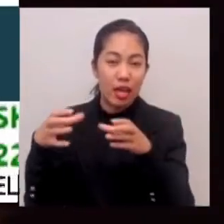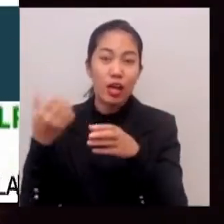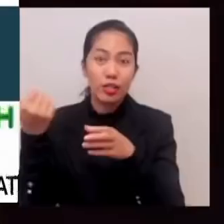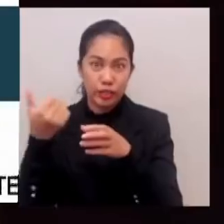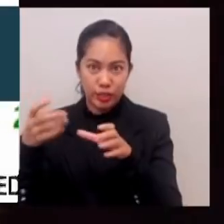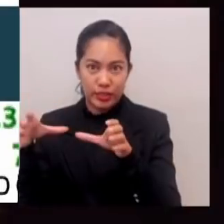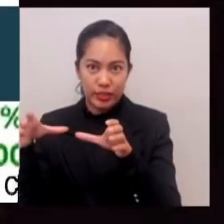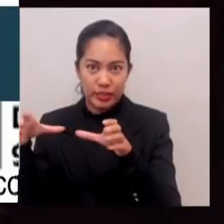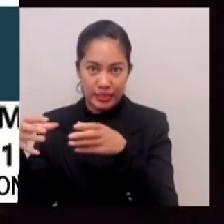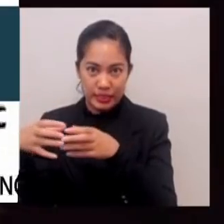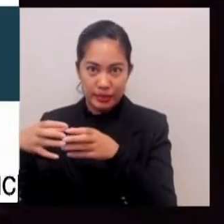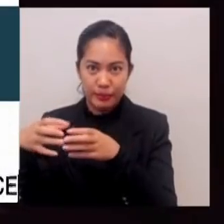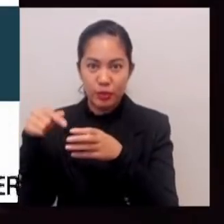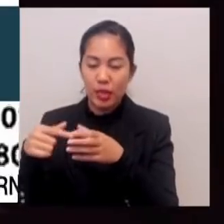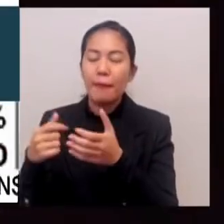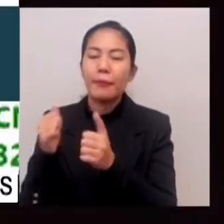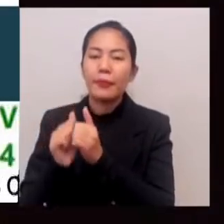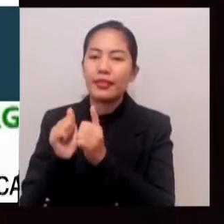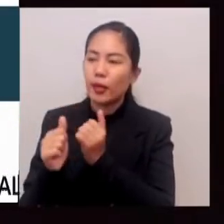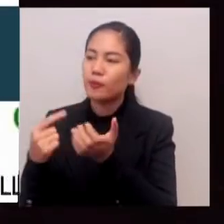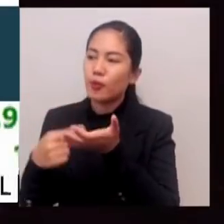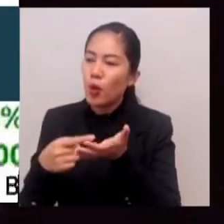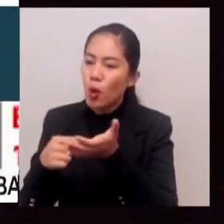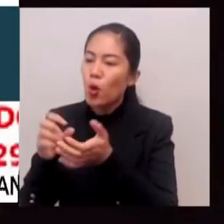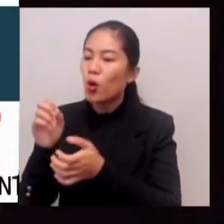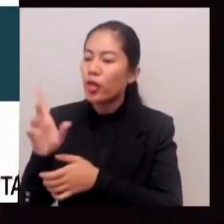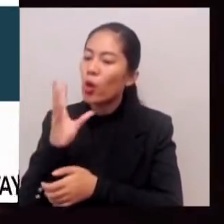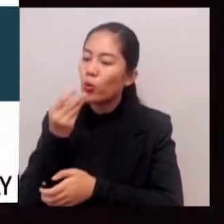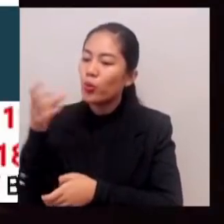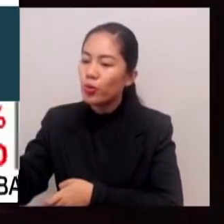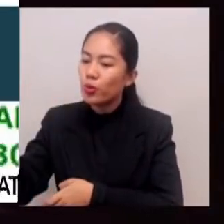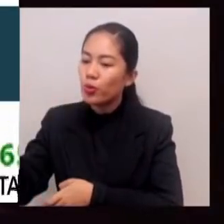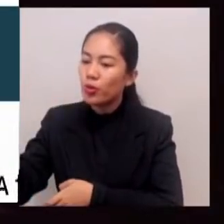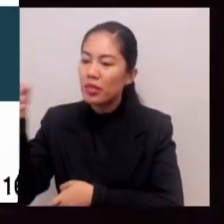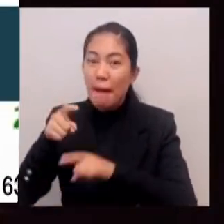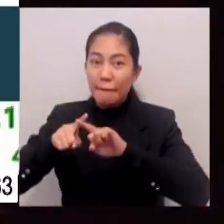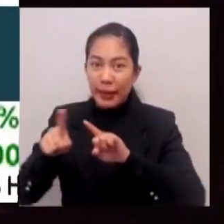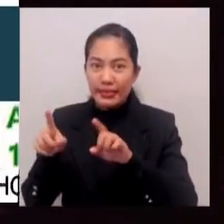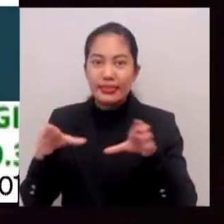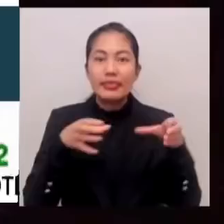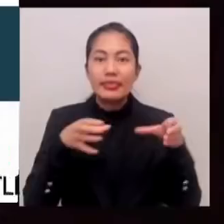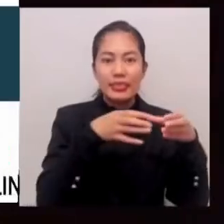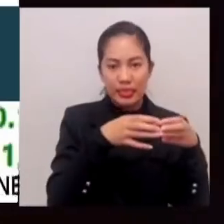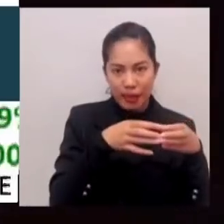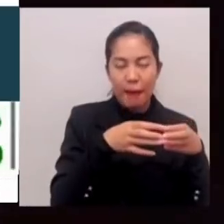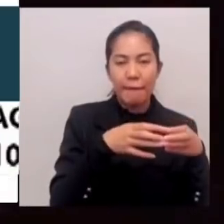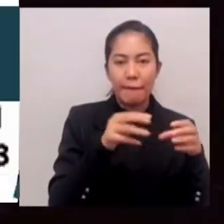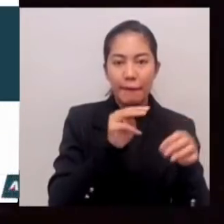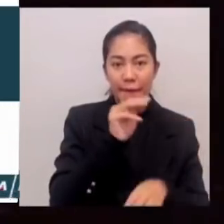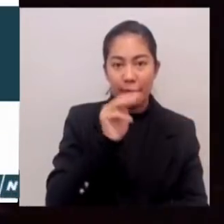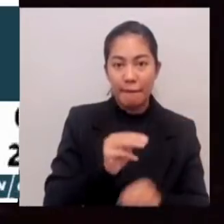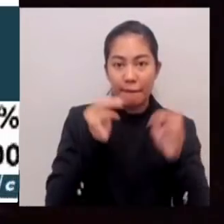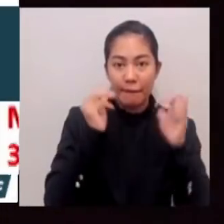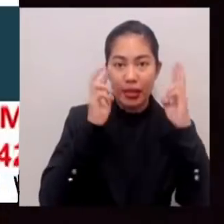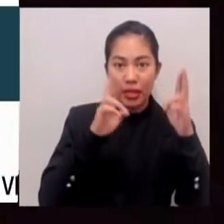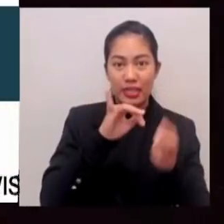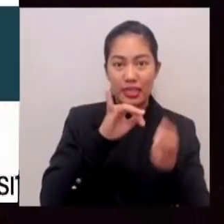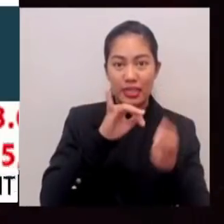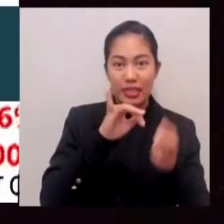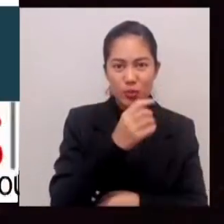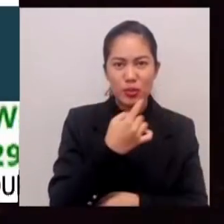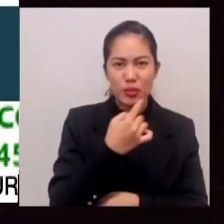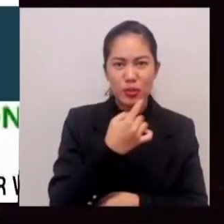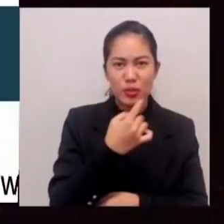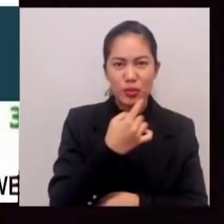leaving HQ. So it's not the same. Yeah, you know, you could say that, Carmina,